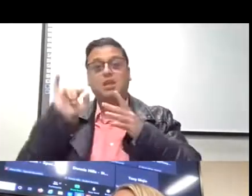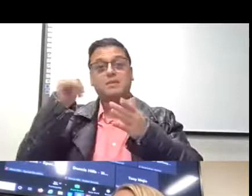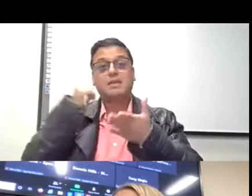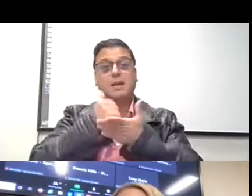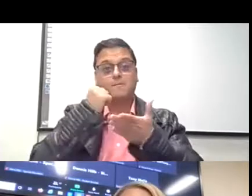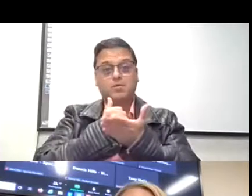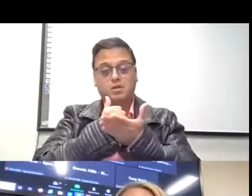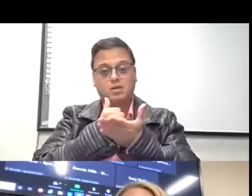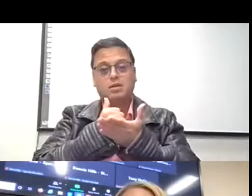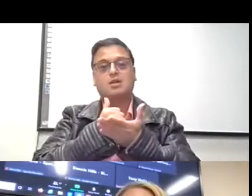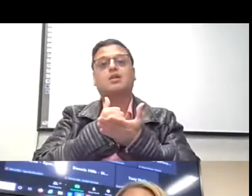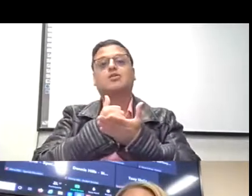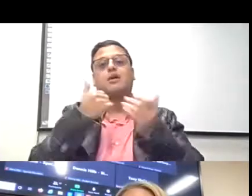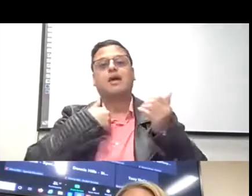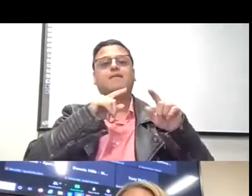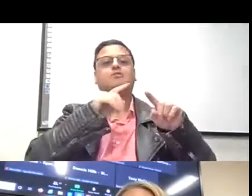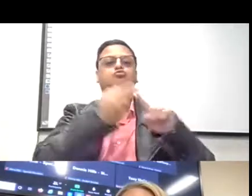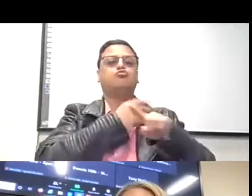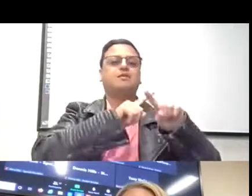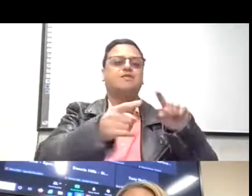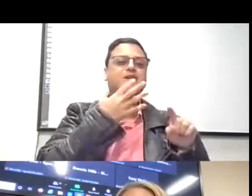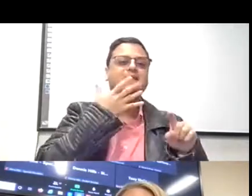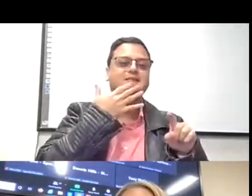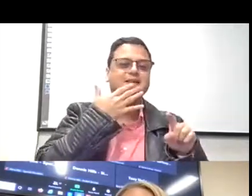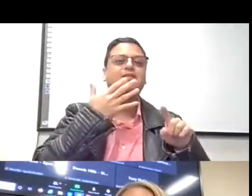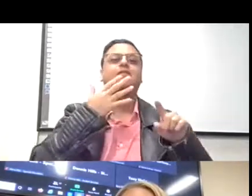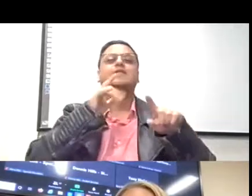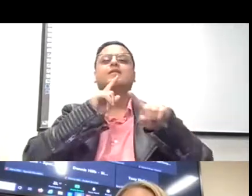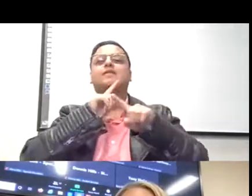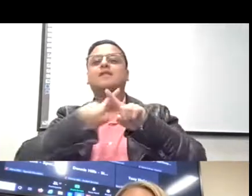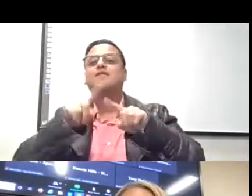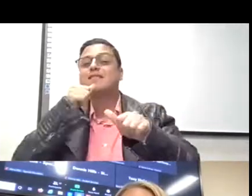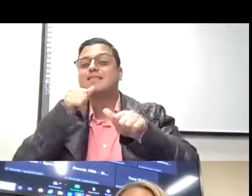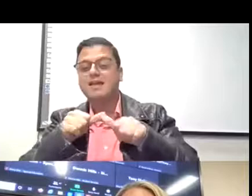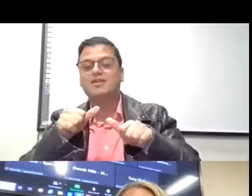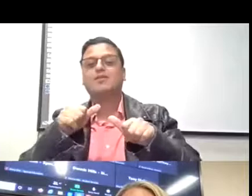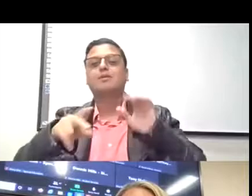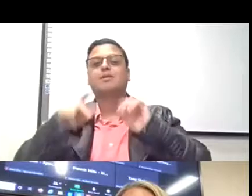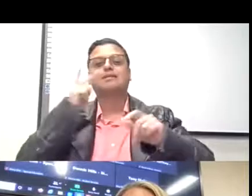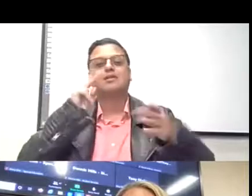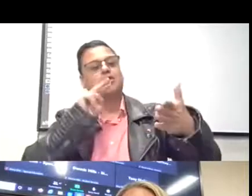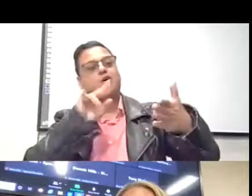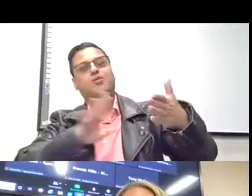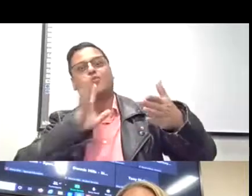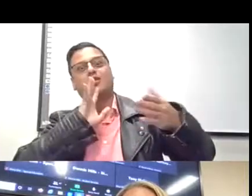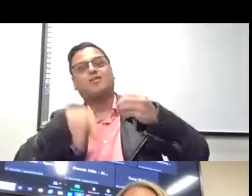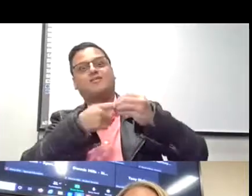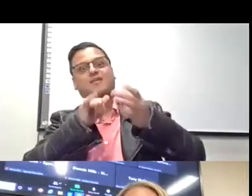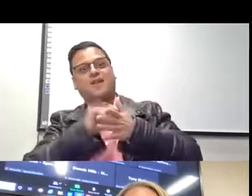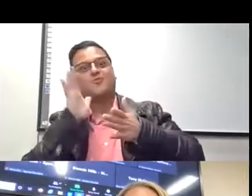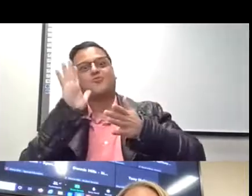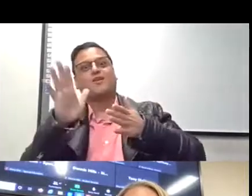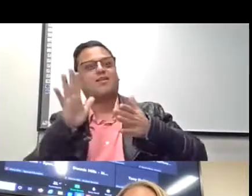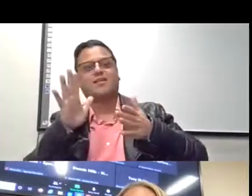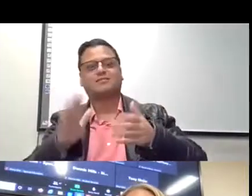put on in a different font and different color, something there so that people can actually see, oh yes, it is going to be talked about at a future date,